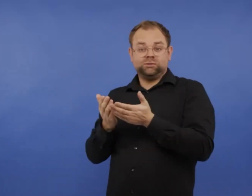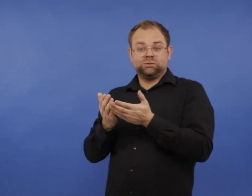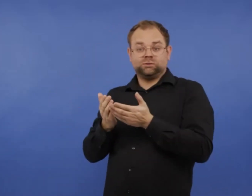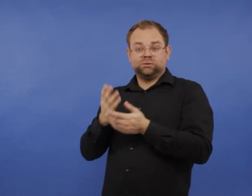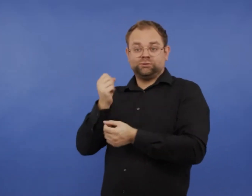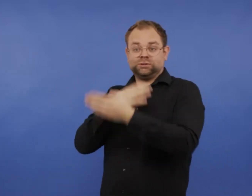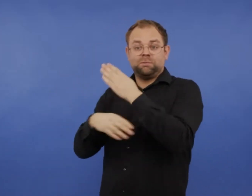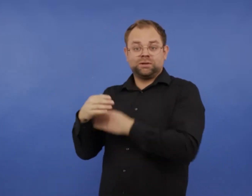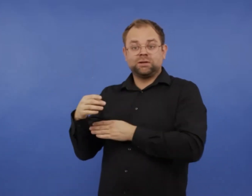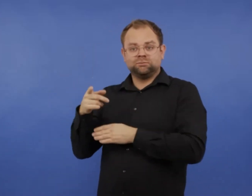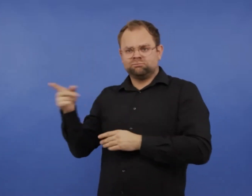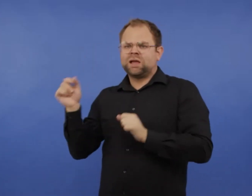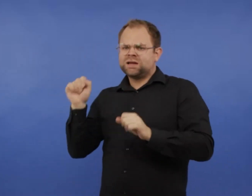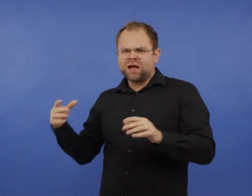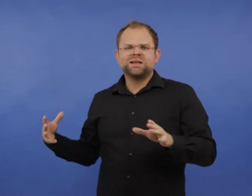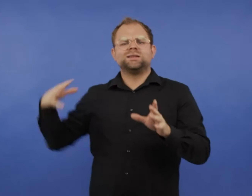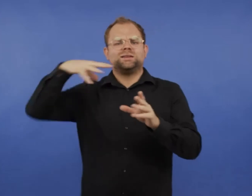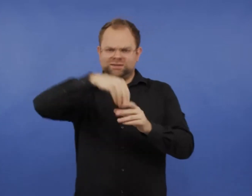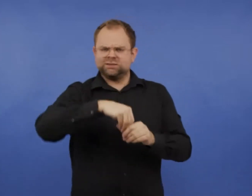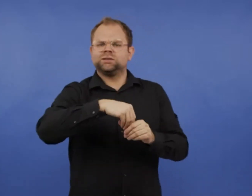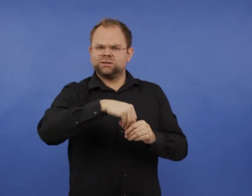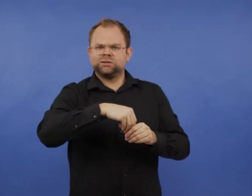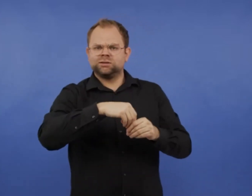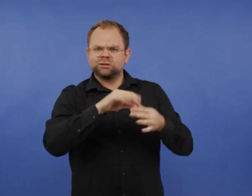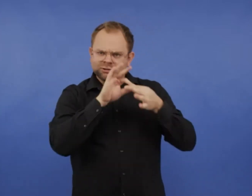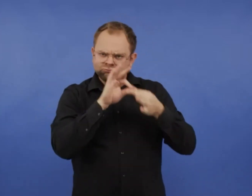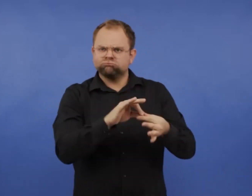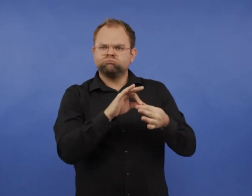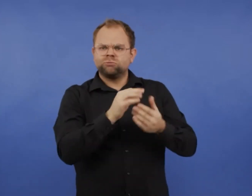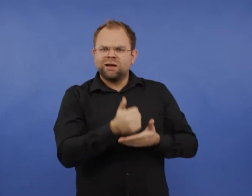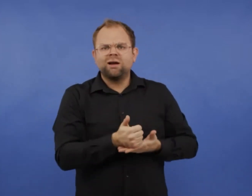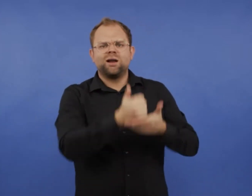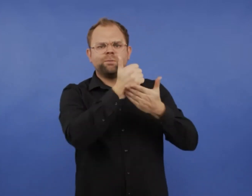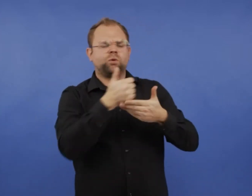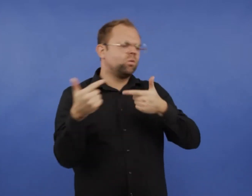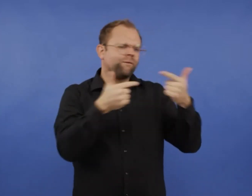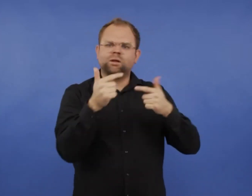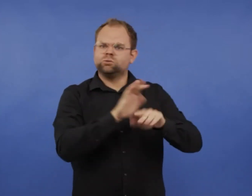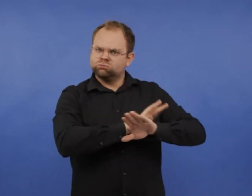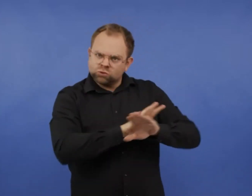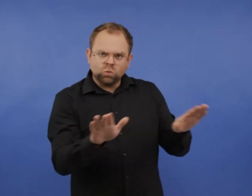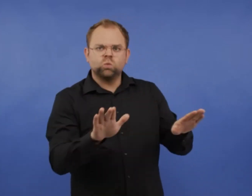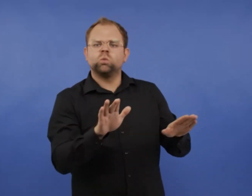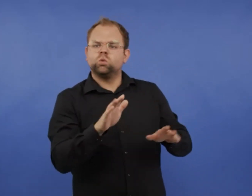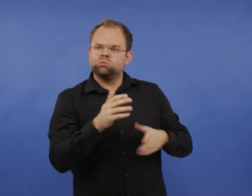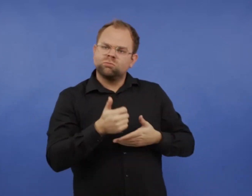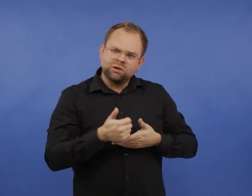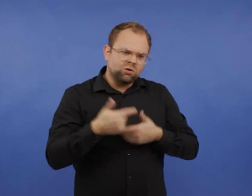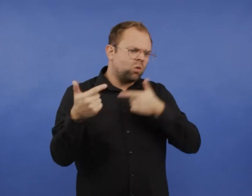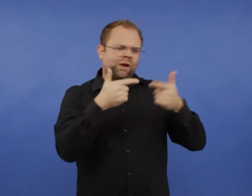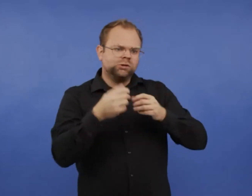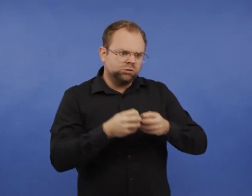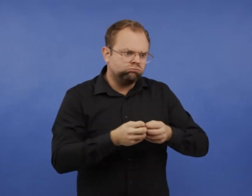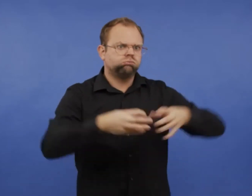and democratization in their future action plans. So I think we all have a lot to do. I would say,